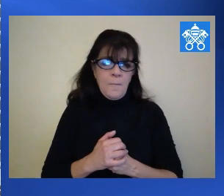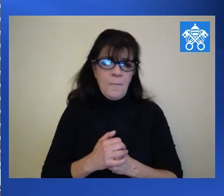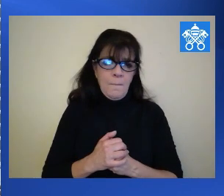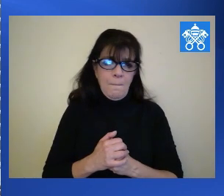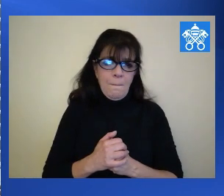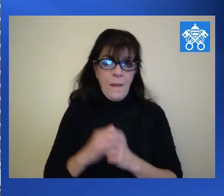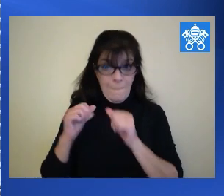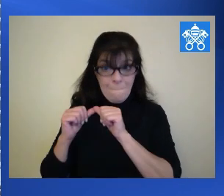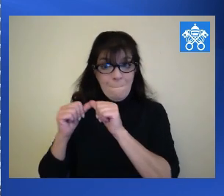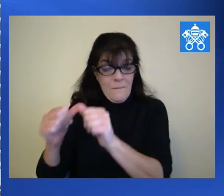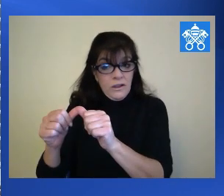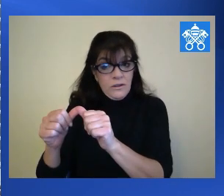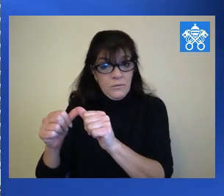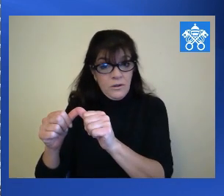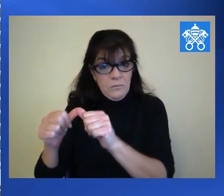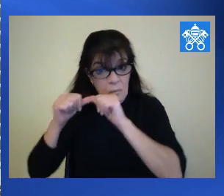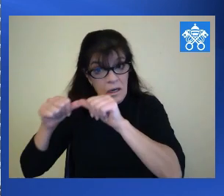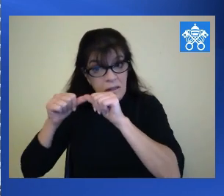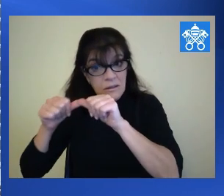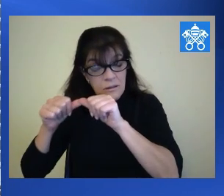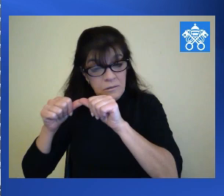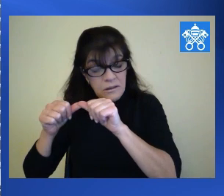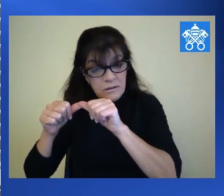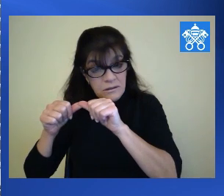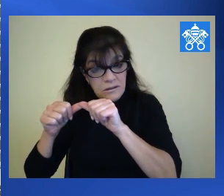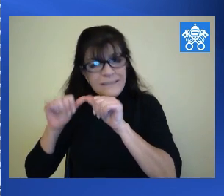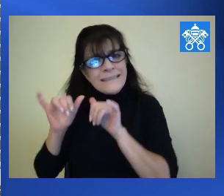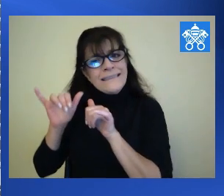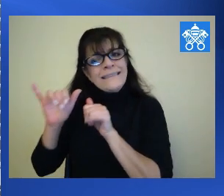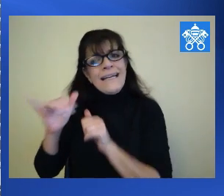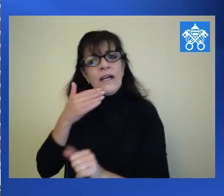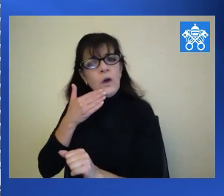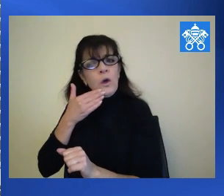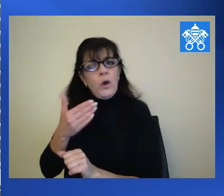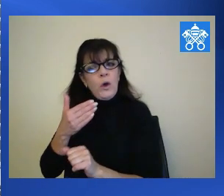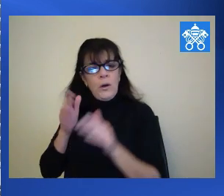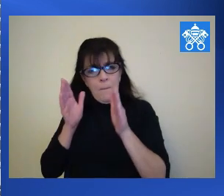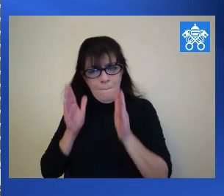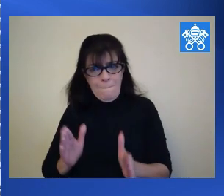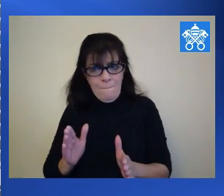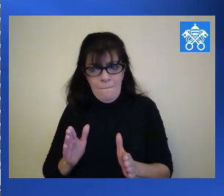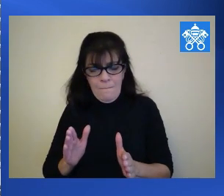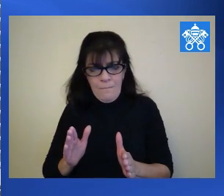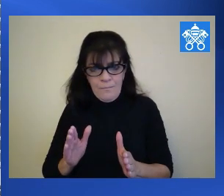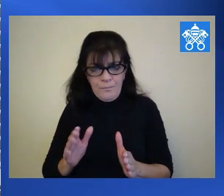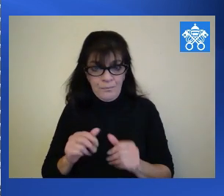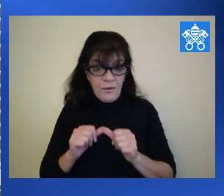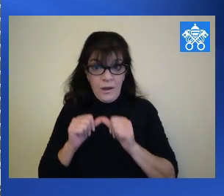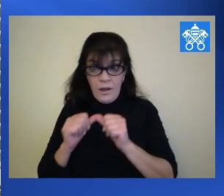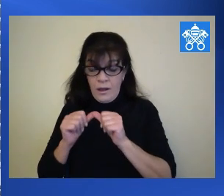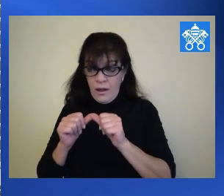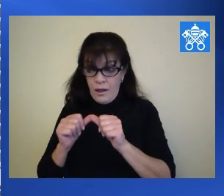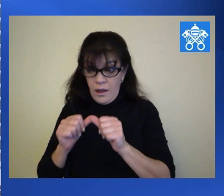Persevering, instead, is remaining in goodness. Let's ask ourselves, what is my perseverance like? Am I constant, or do I live